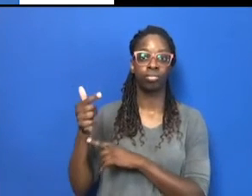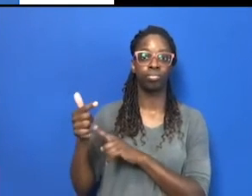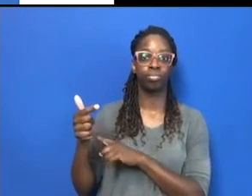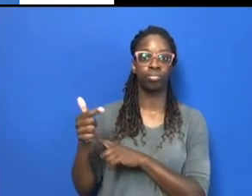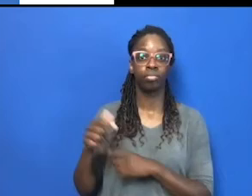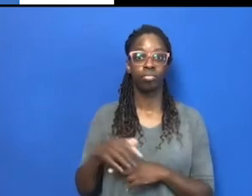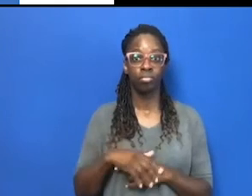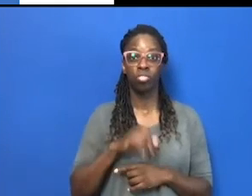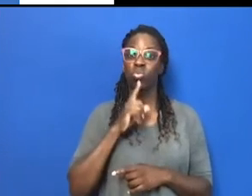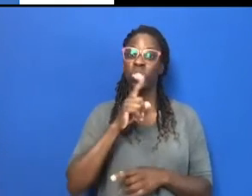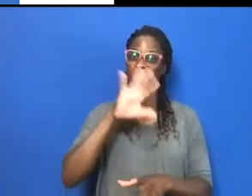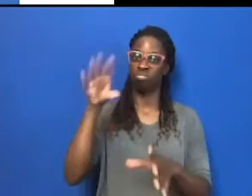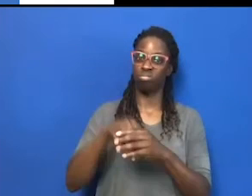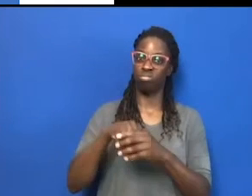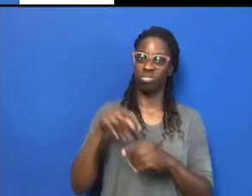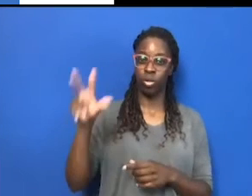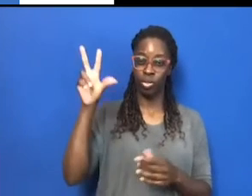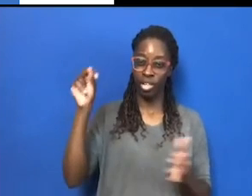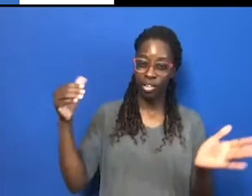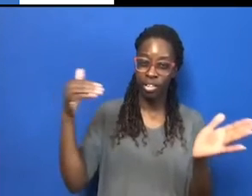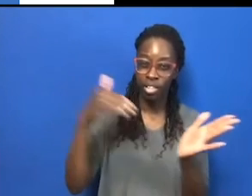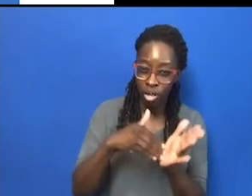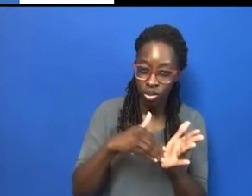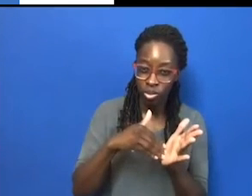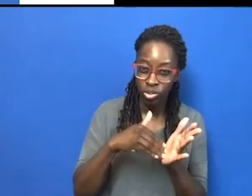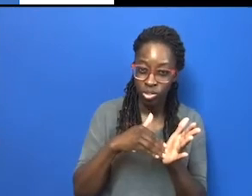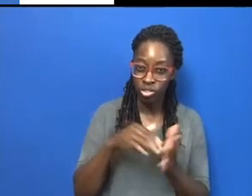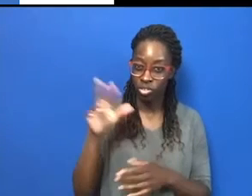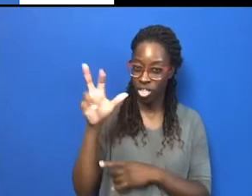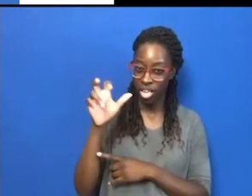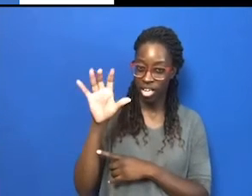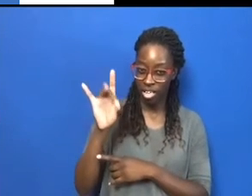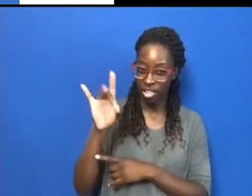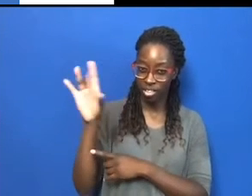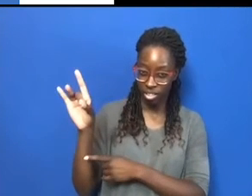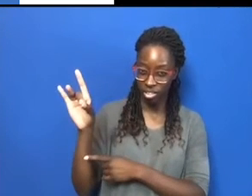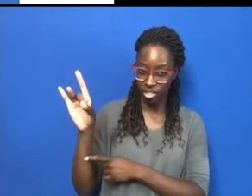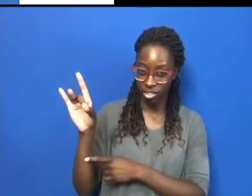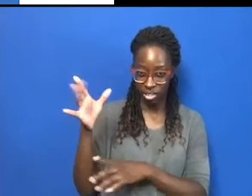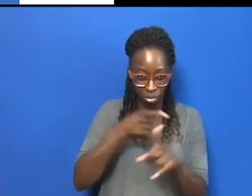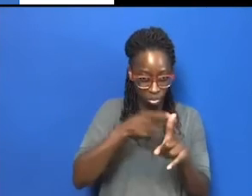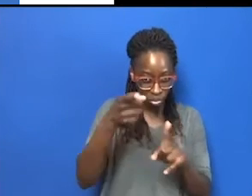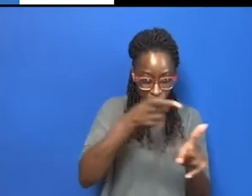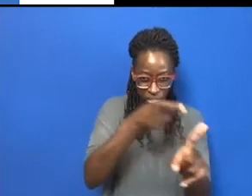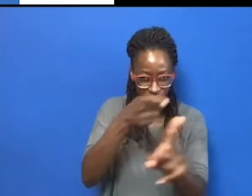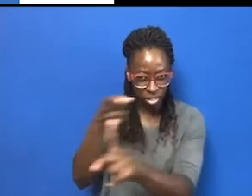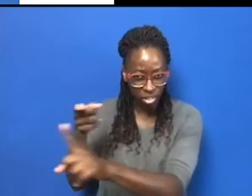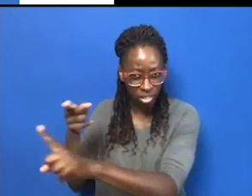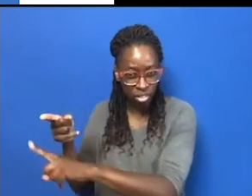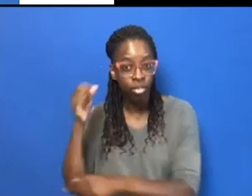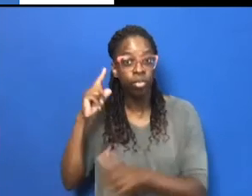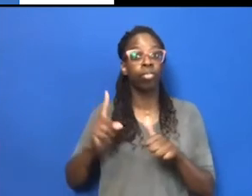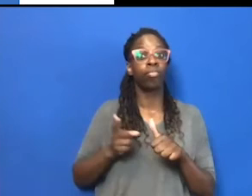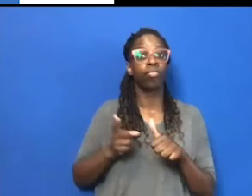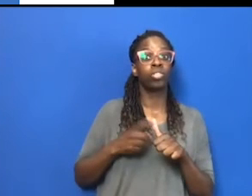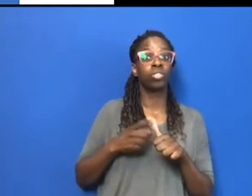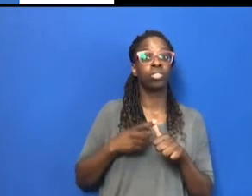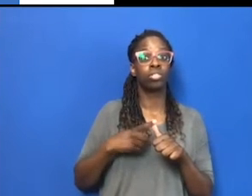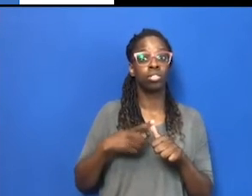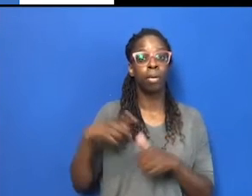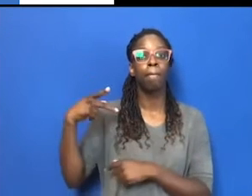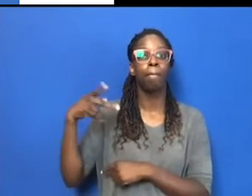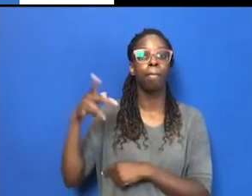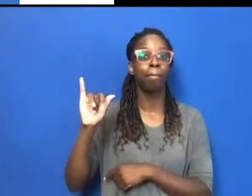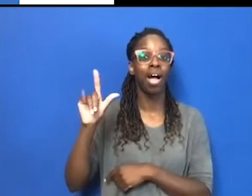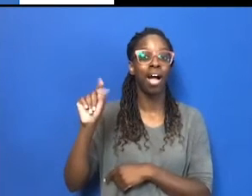30,388 individual indicators that we coded. And we started with a piloting phase with those 3 states. You see Alabama,